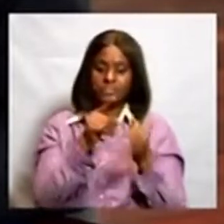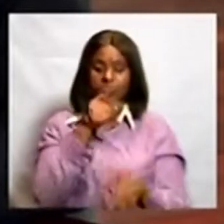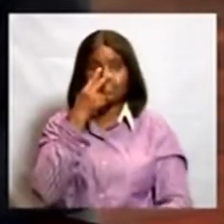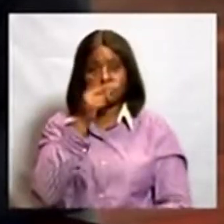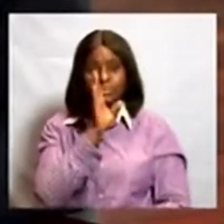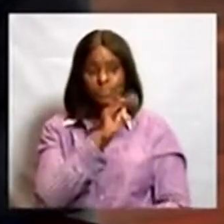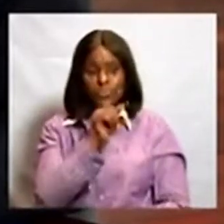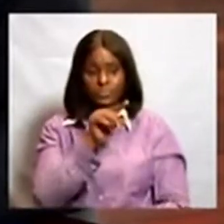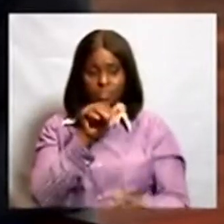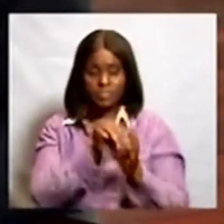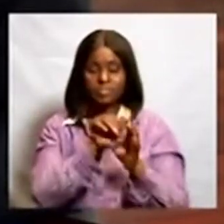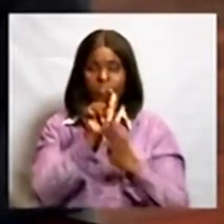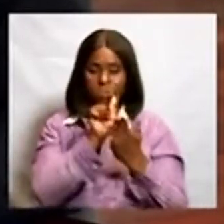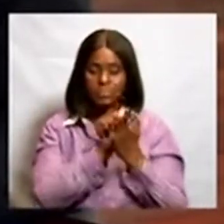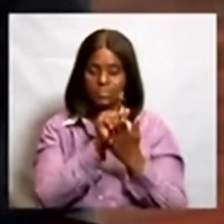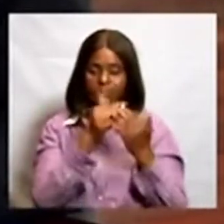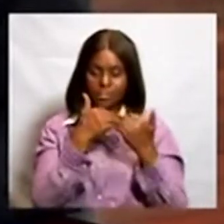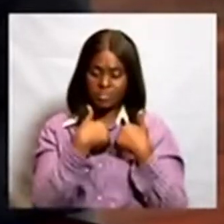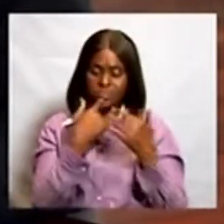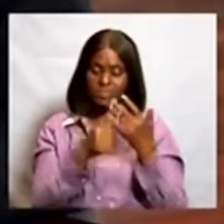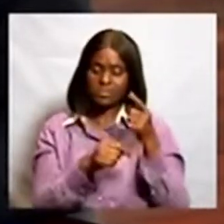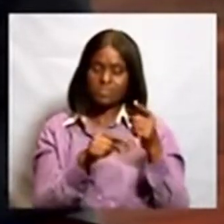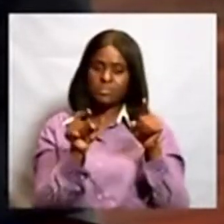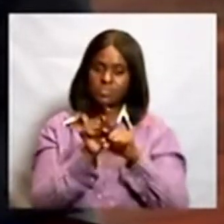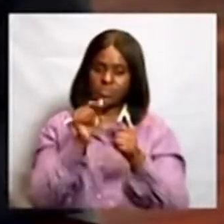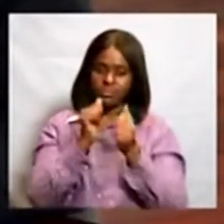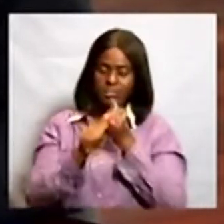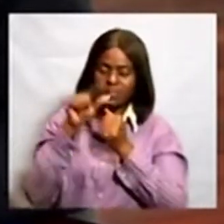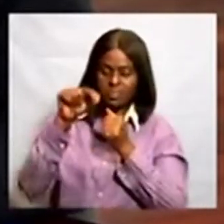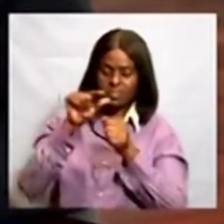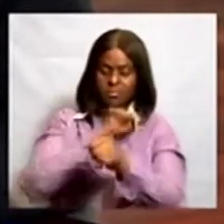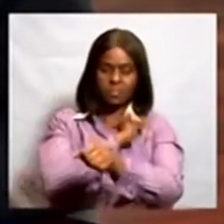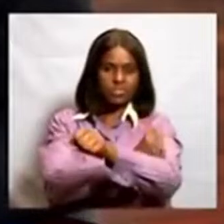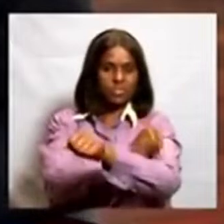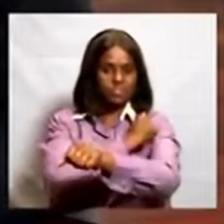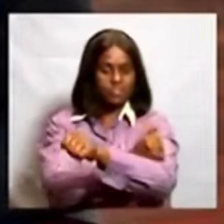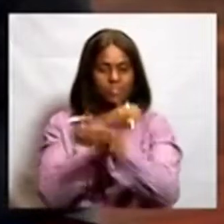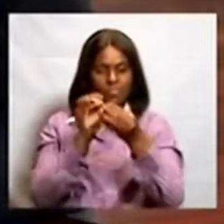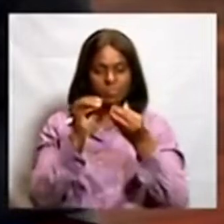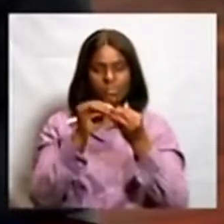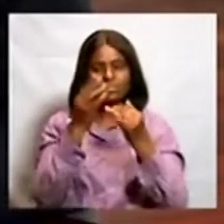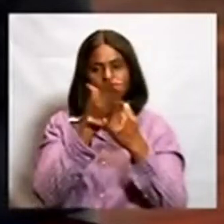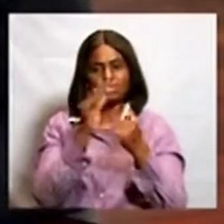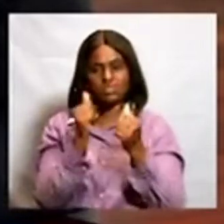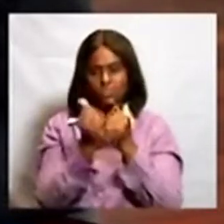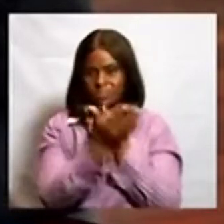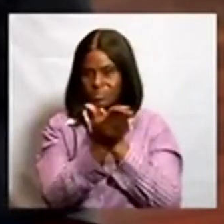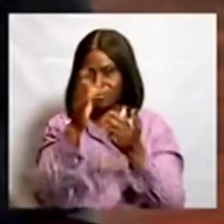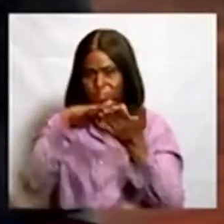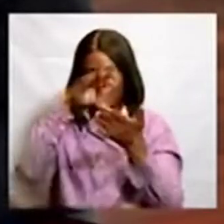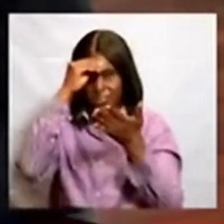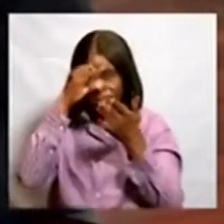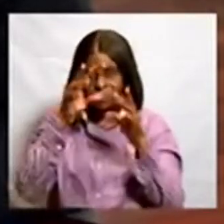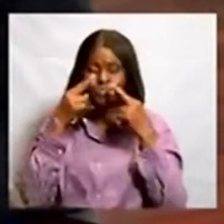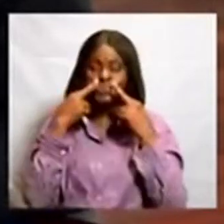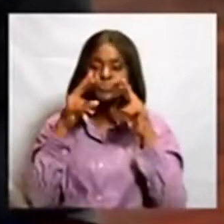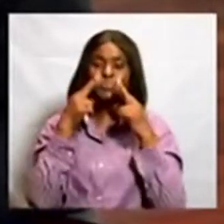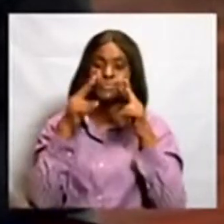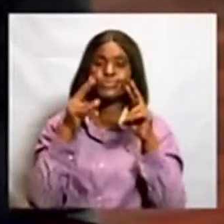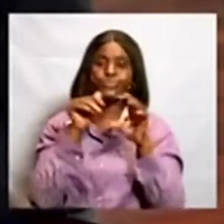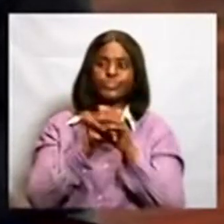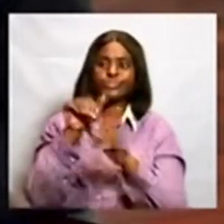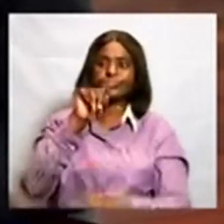in the ZACO Act, there's a provision that requires appropriate authorities to share learner achievement records with